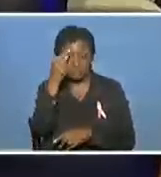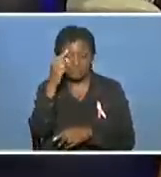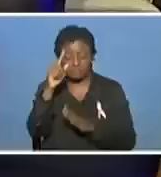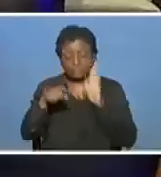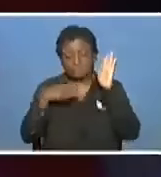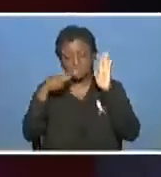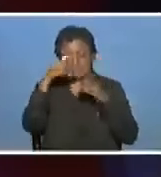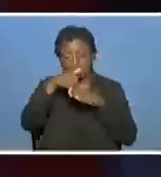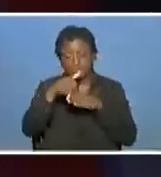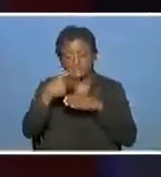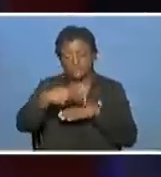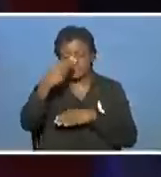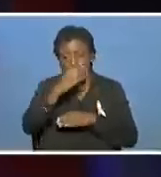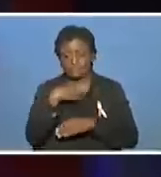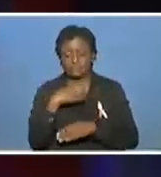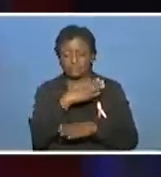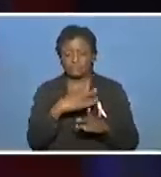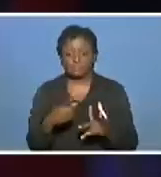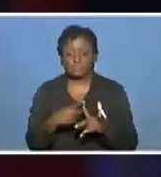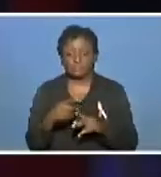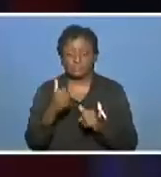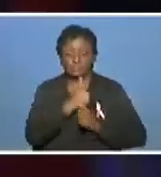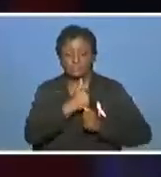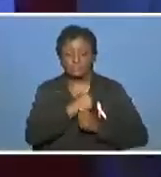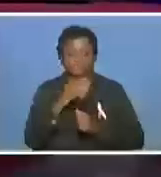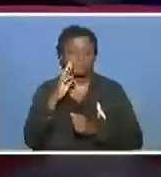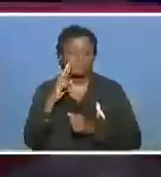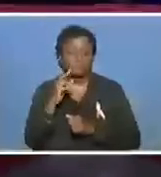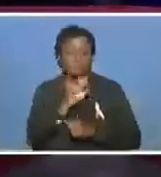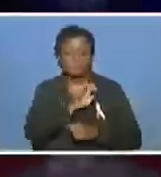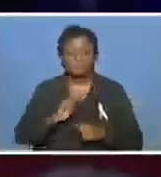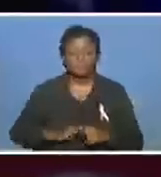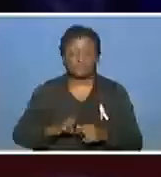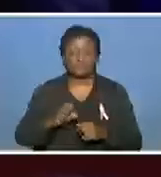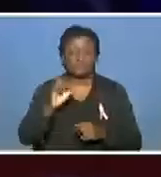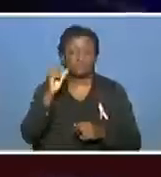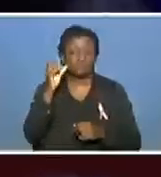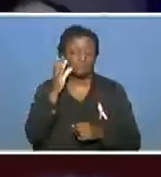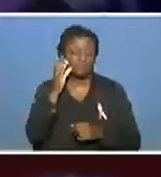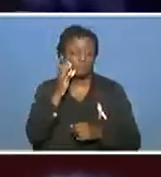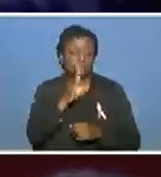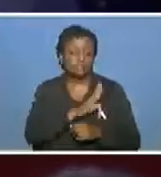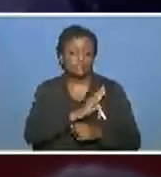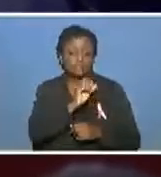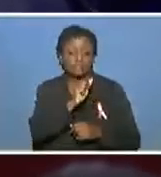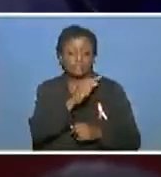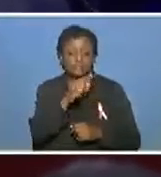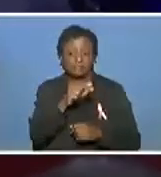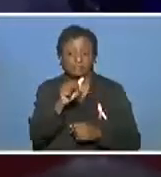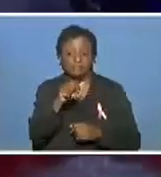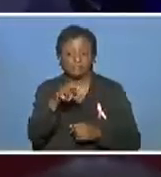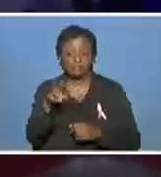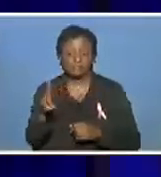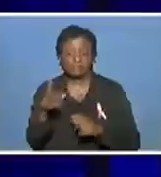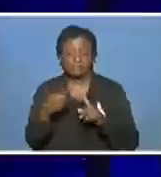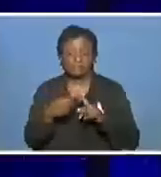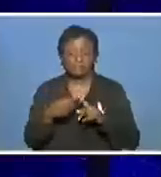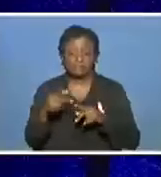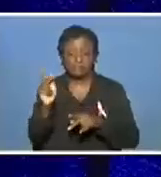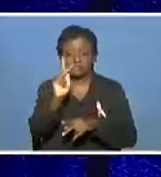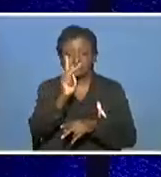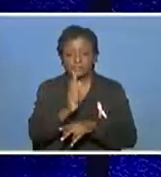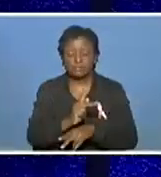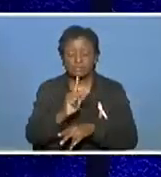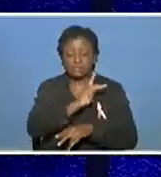Her Excellency Cheryl Bazard as Ambassador Extraordinary and Plenipotentiary to the Kingdom of Belgium. Her Excellency